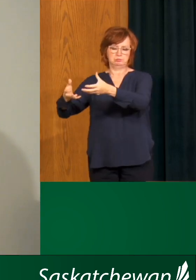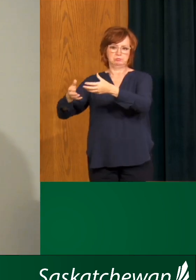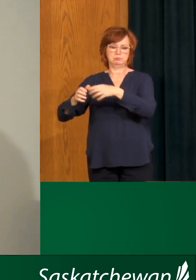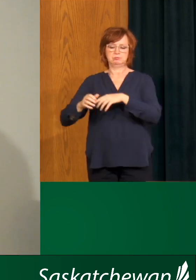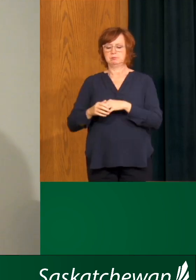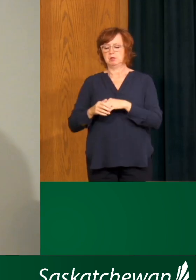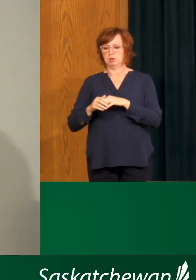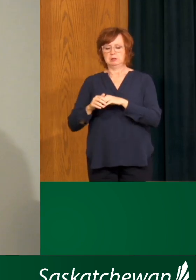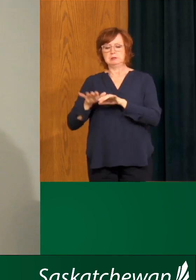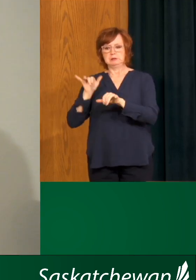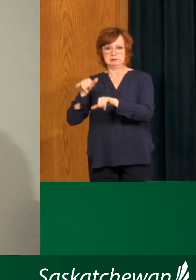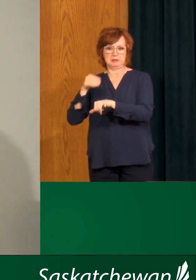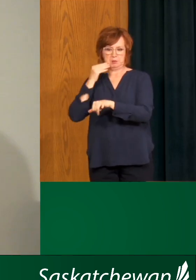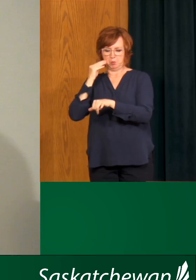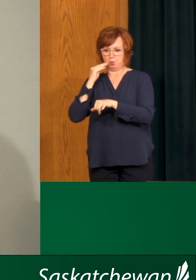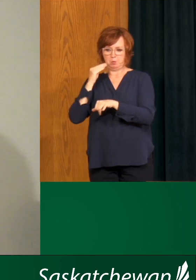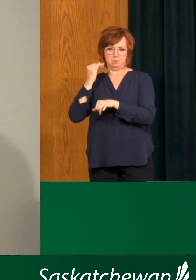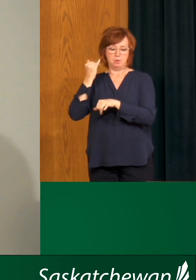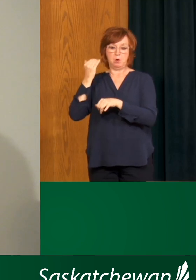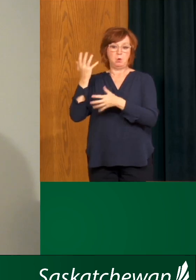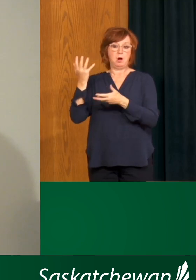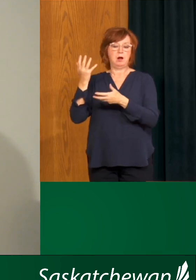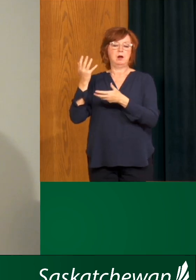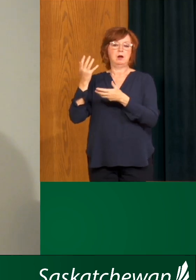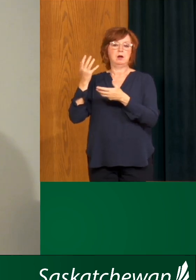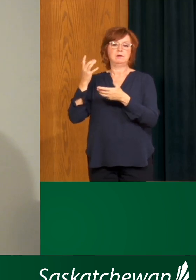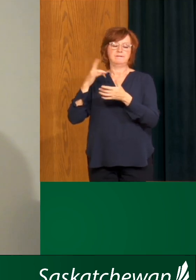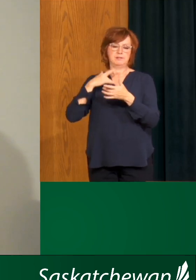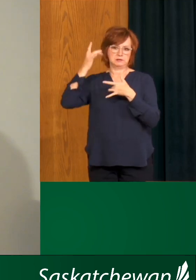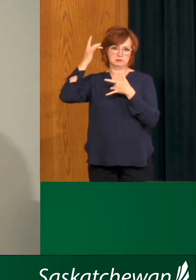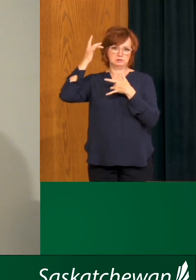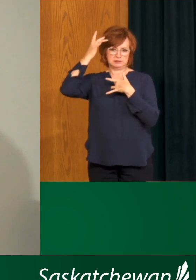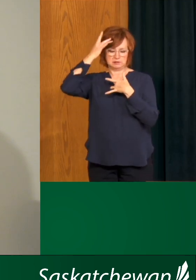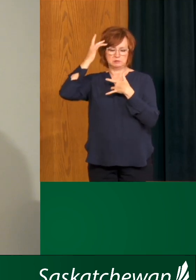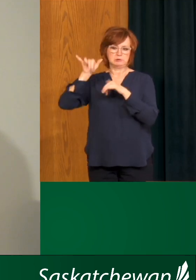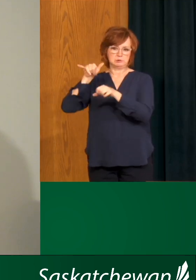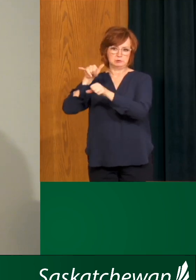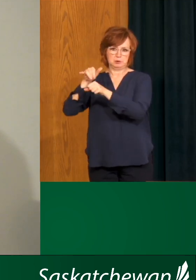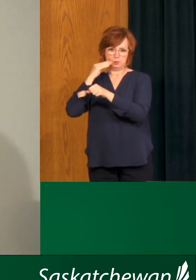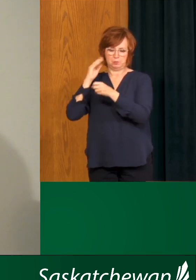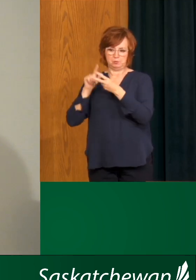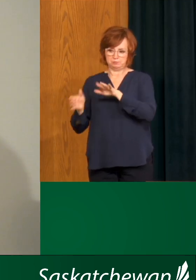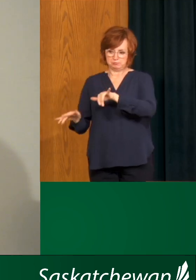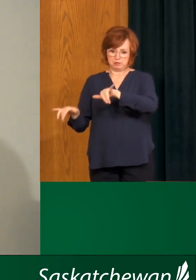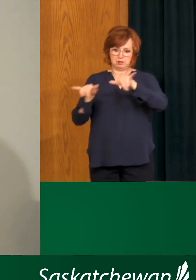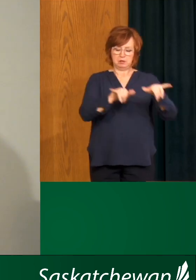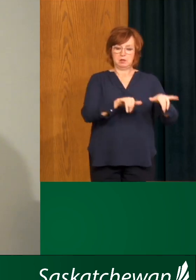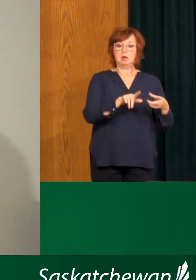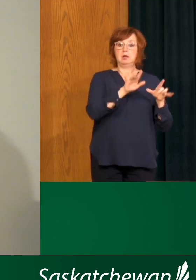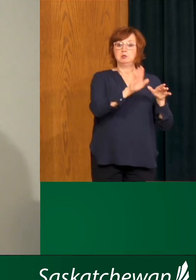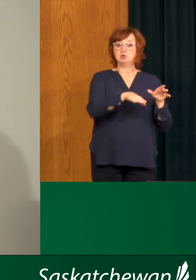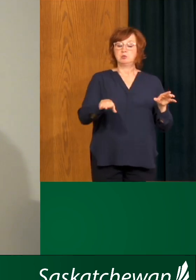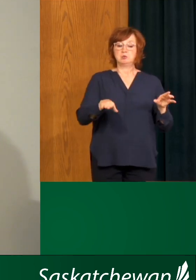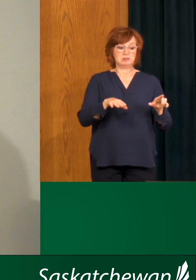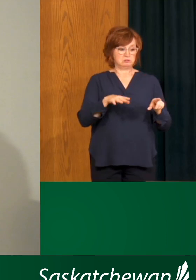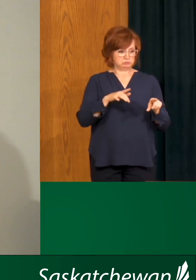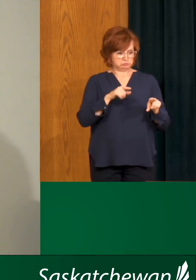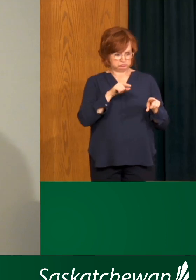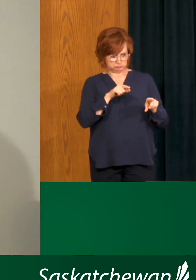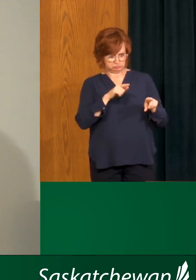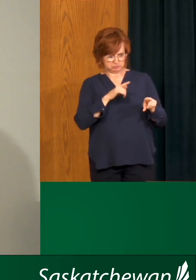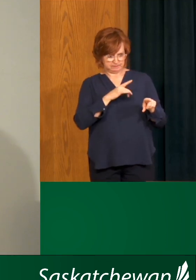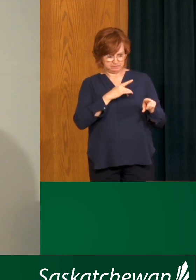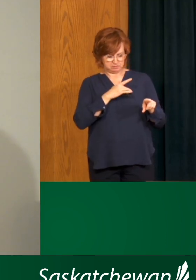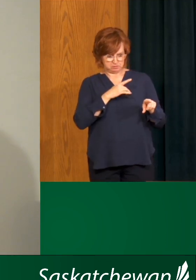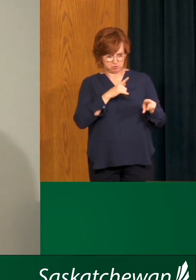kids, for parents to be aware of their children, and if at the slightest sign of any symptoms, don't go to school. There are